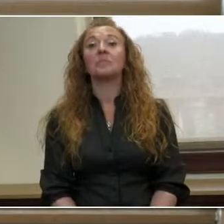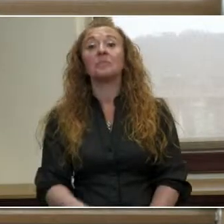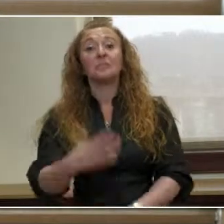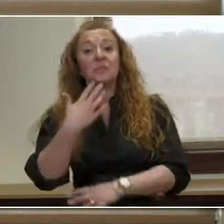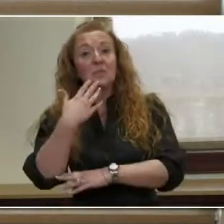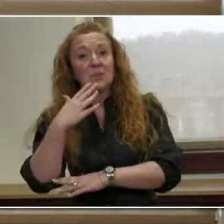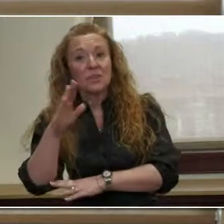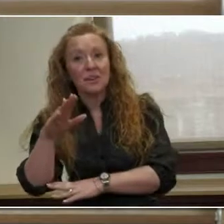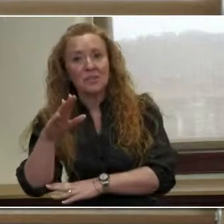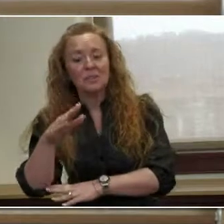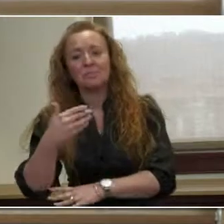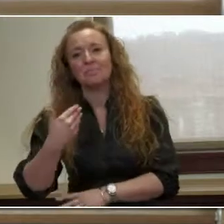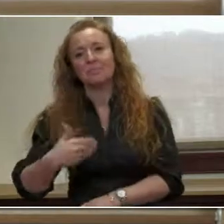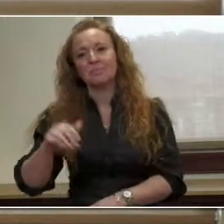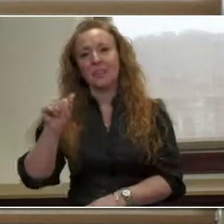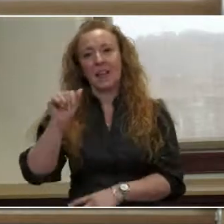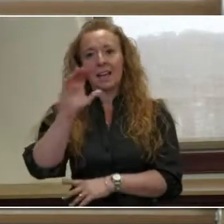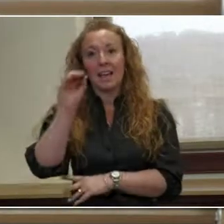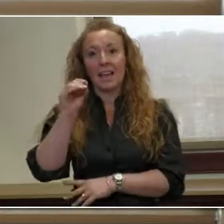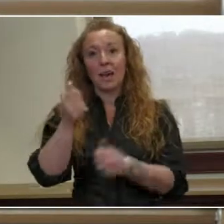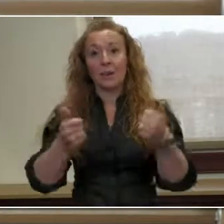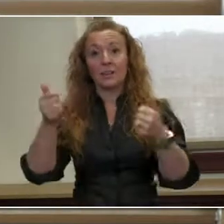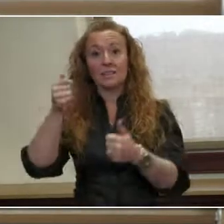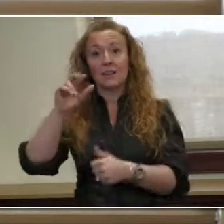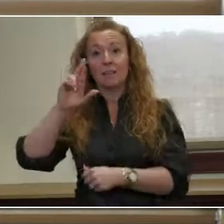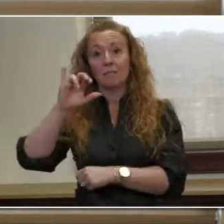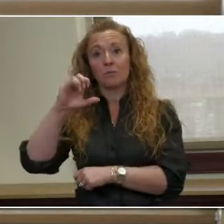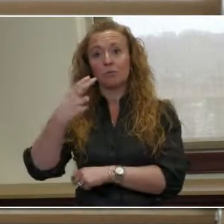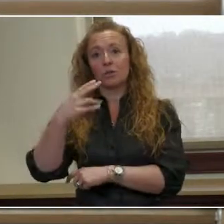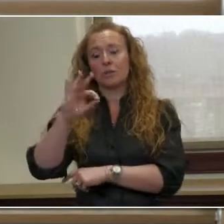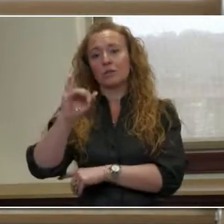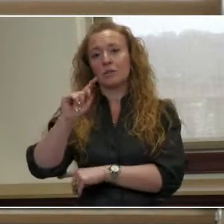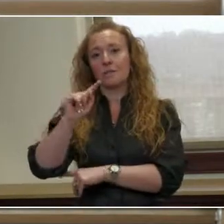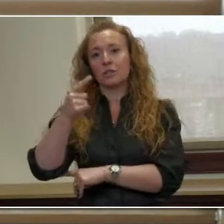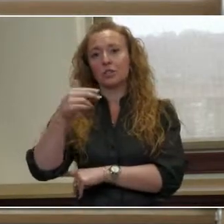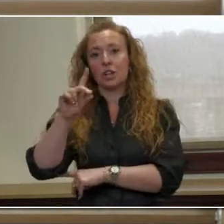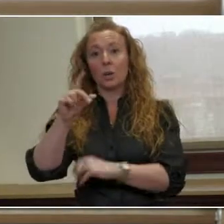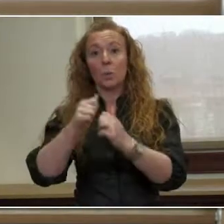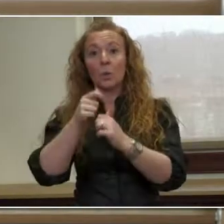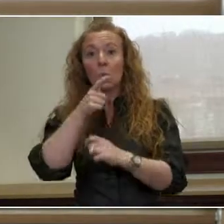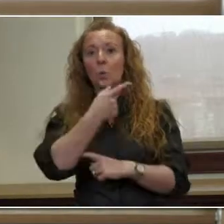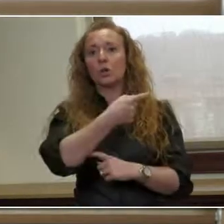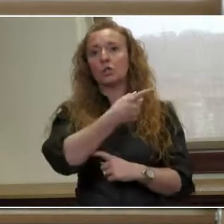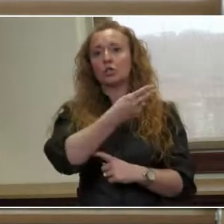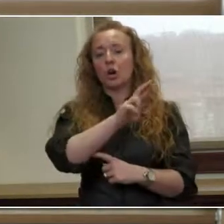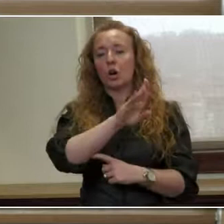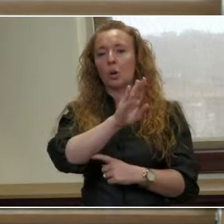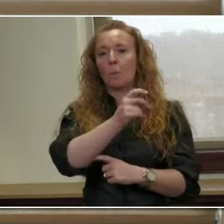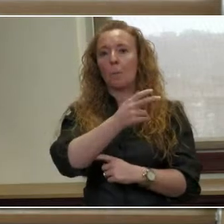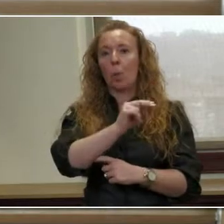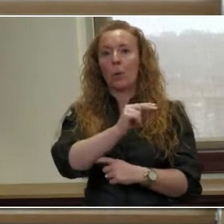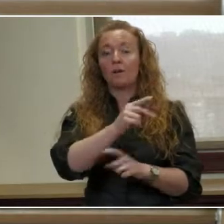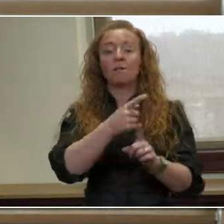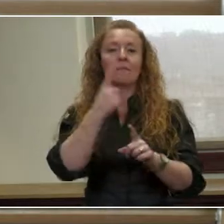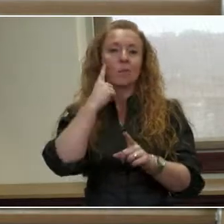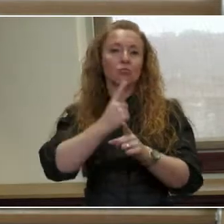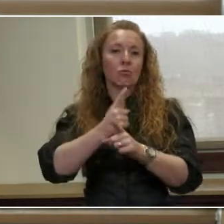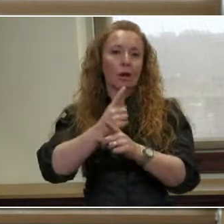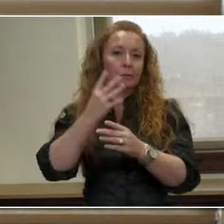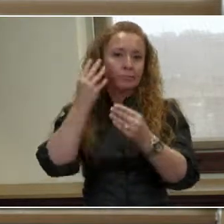Good afternoon. Allegheny County Executive Rich Fitzgerald here with Dr. Deborah Bogan for our regular update on